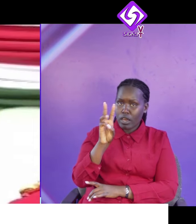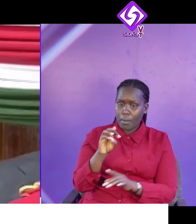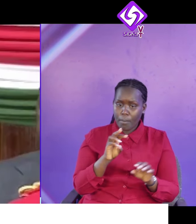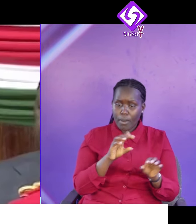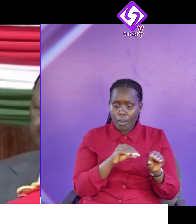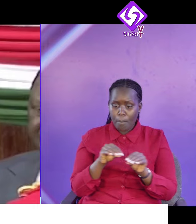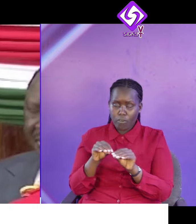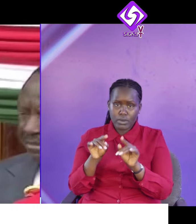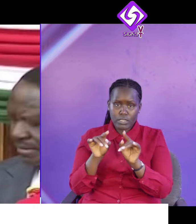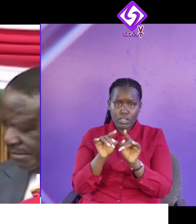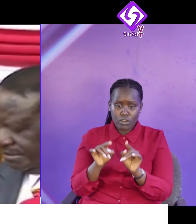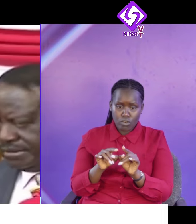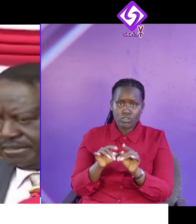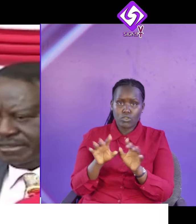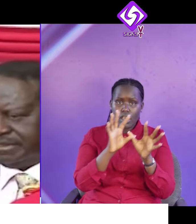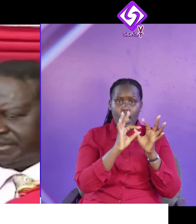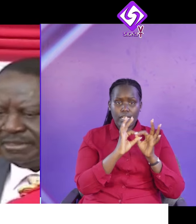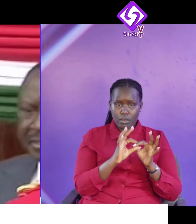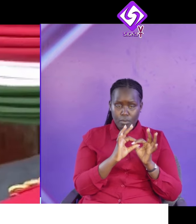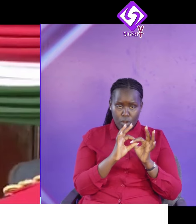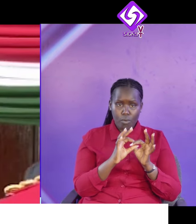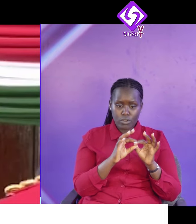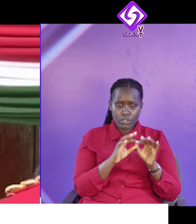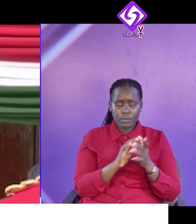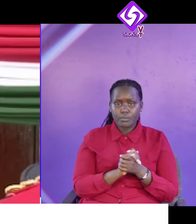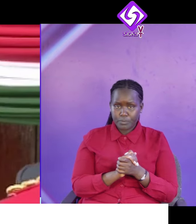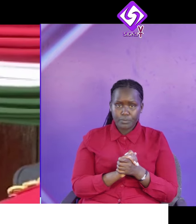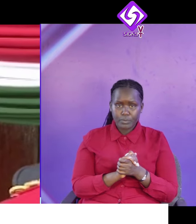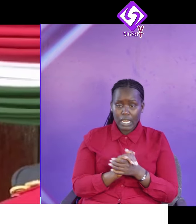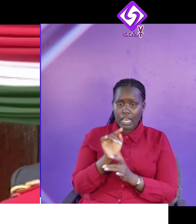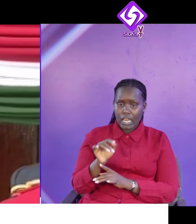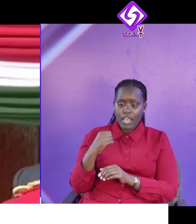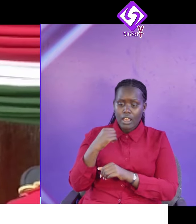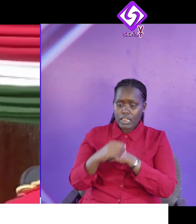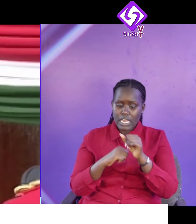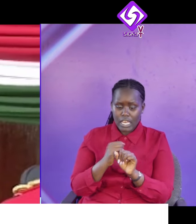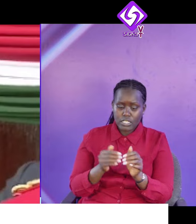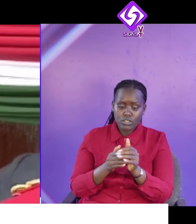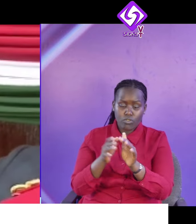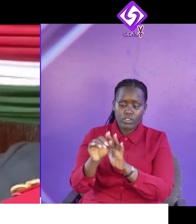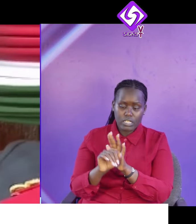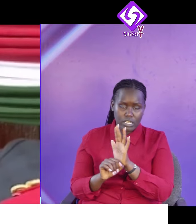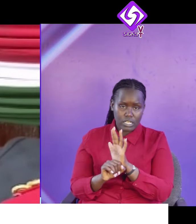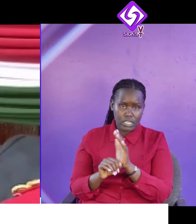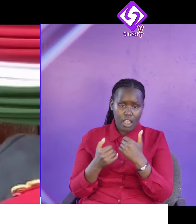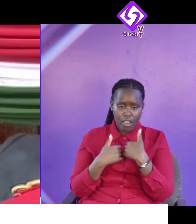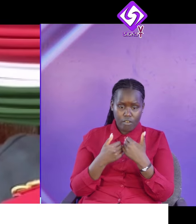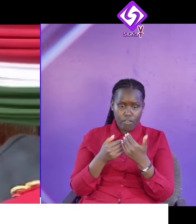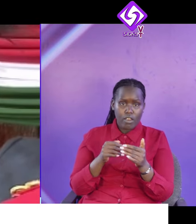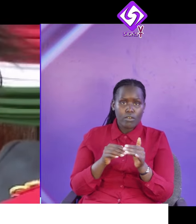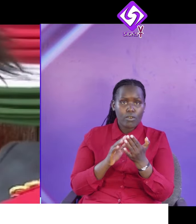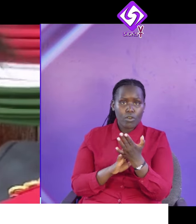Movement and the Azimio la Umoja movement. His decades of leadership have cemented